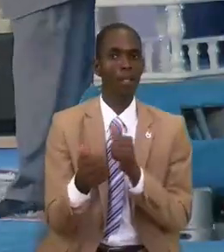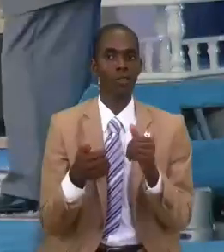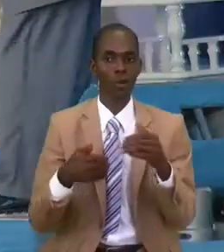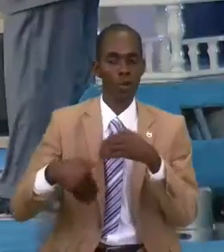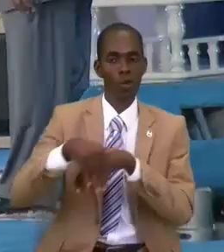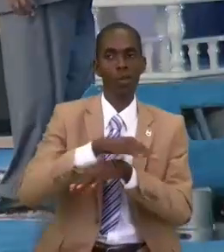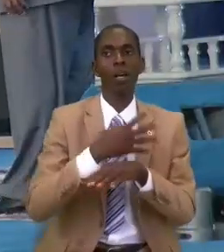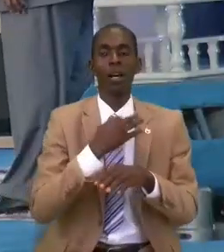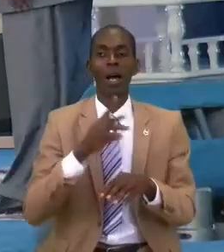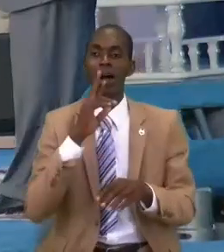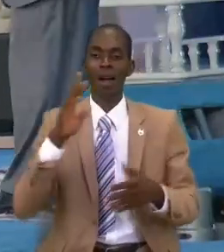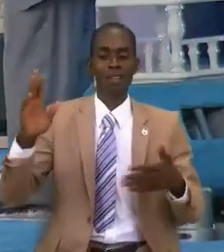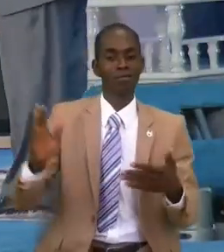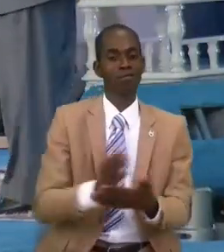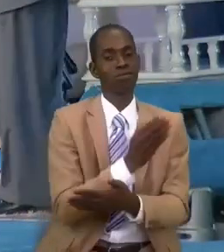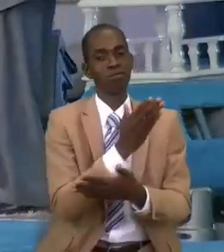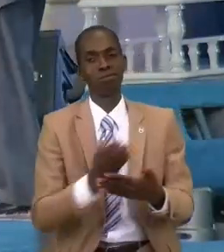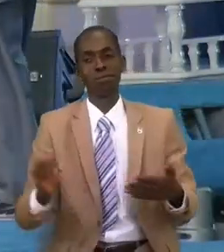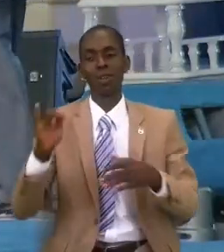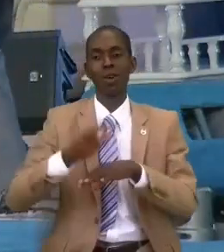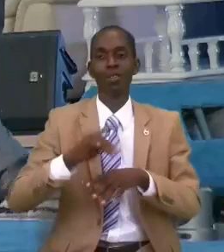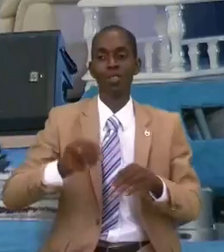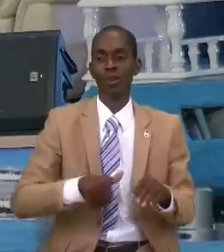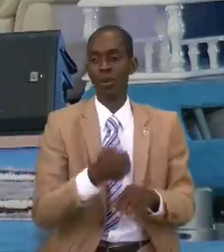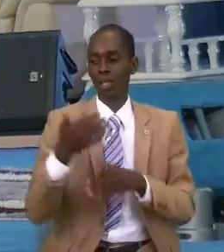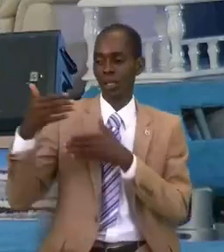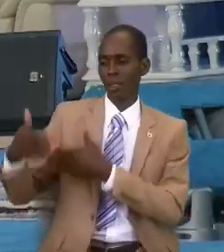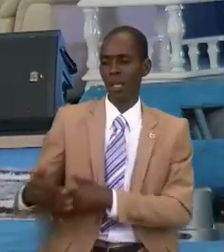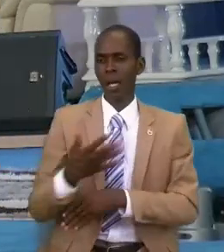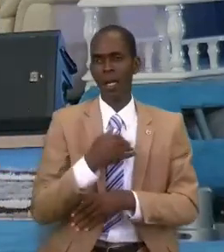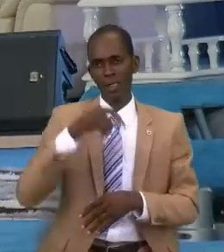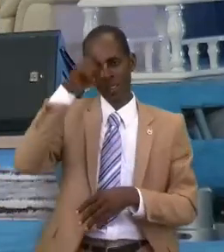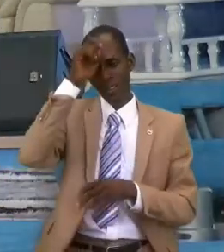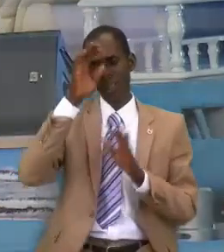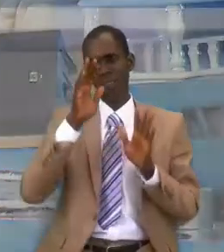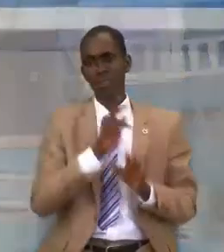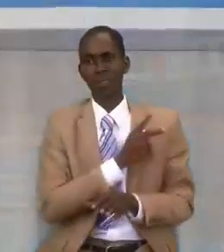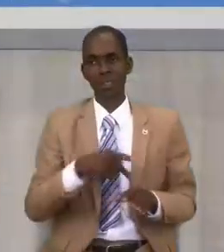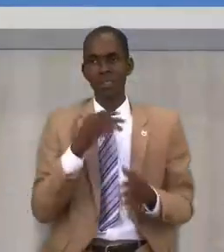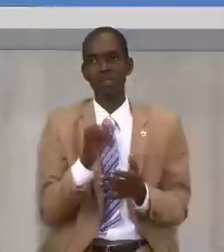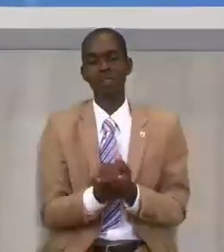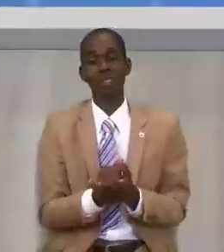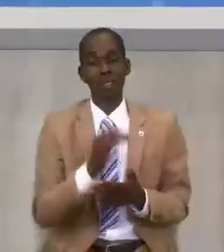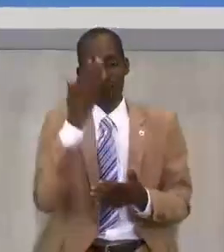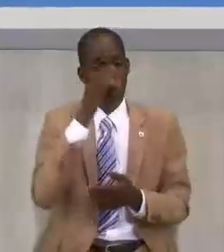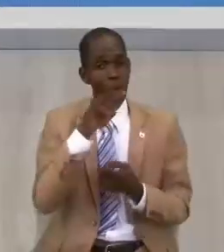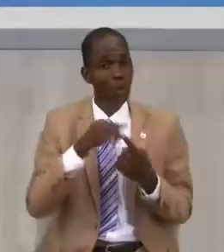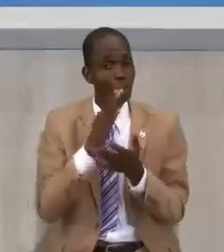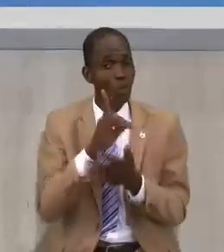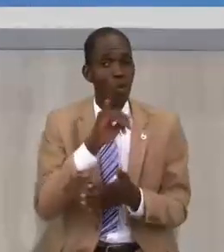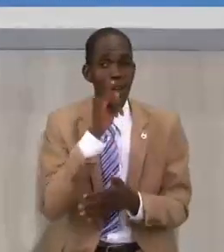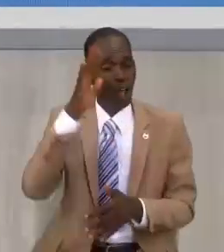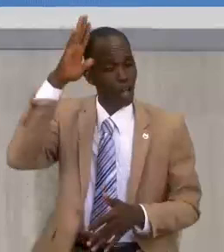Pharaoh said, you know, when somebody is stubborn against God, he is stubborn against his